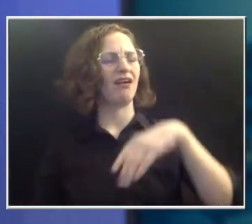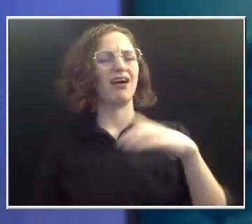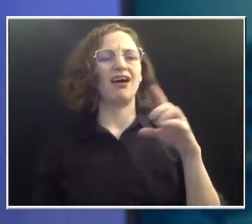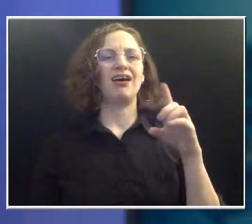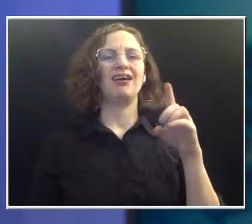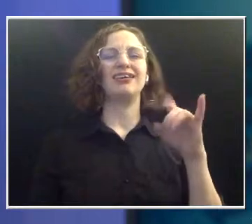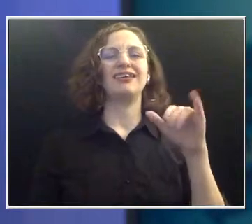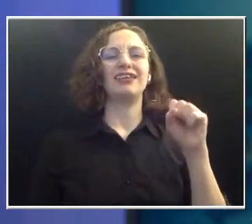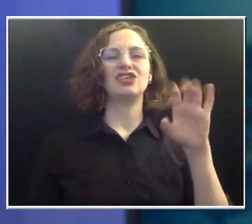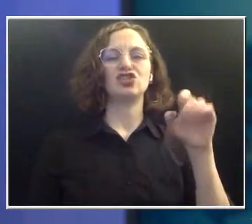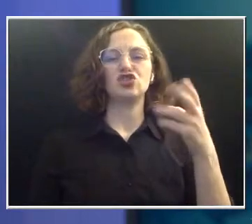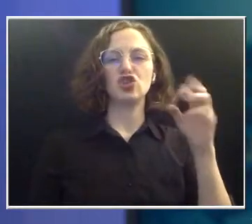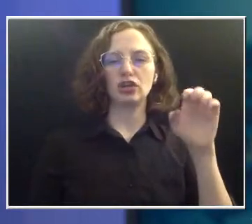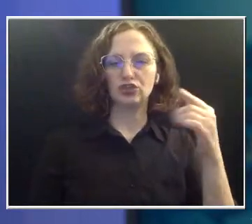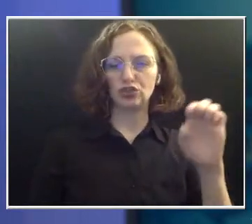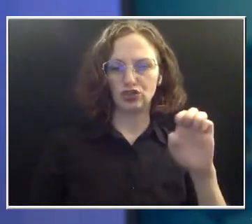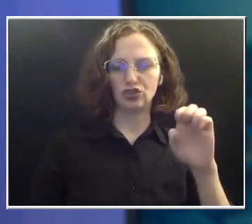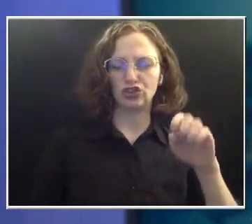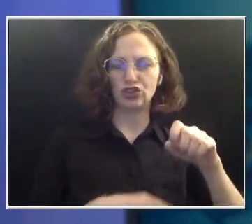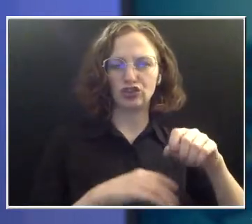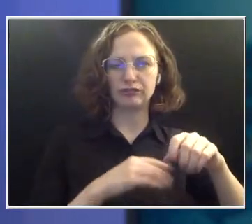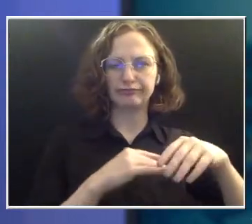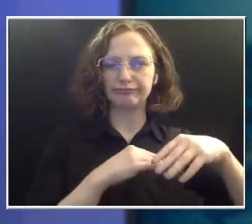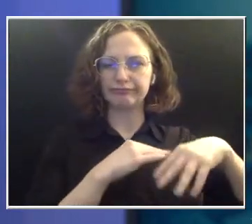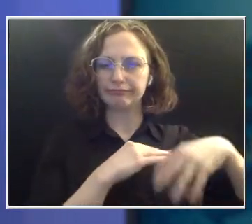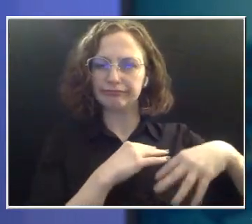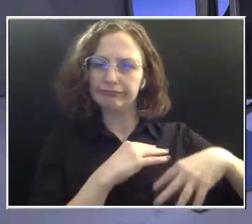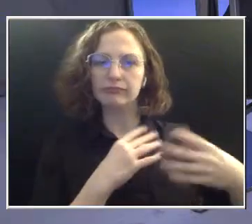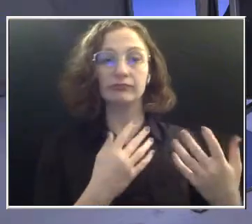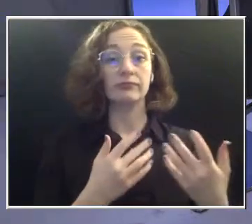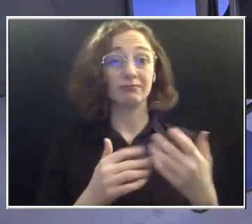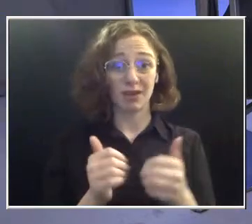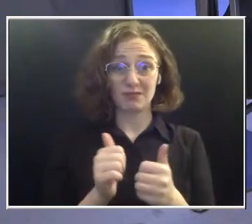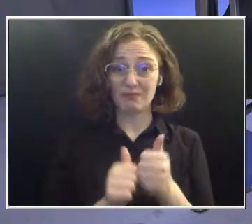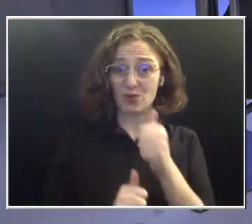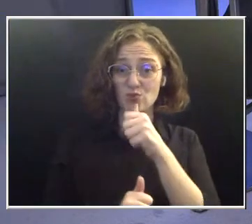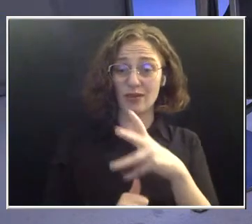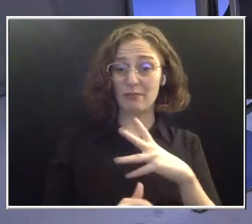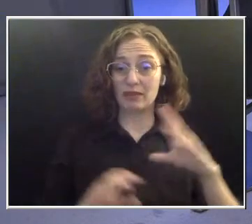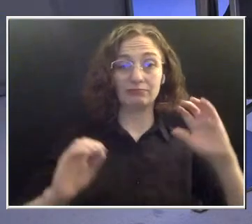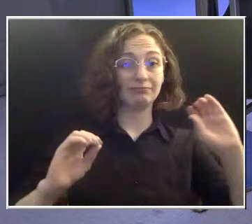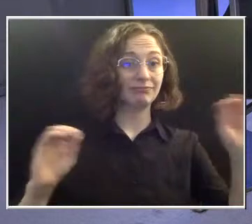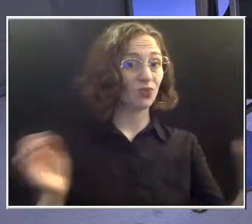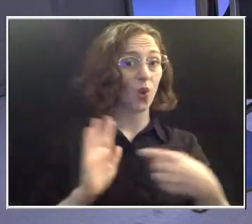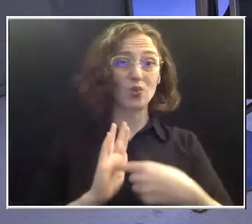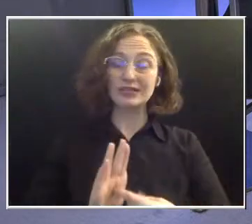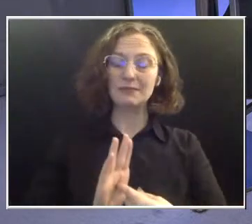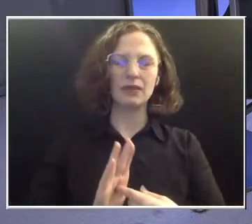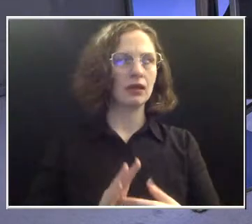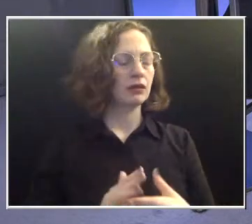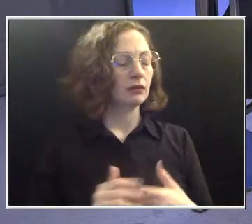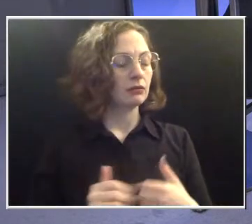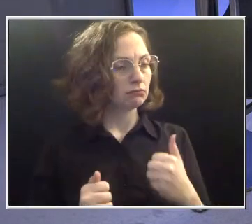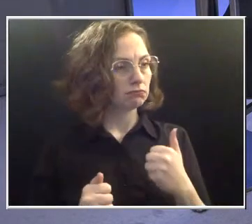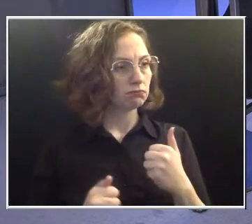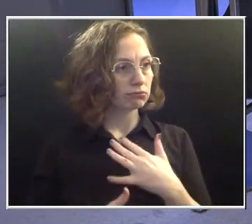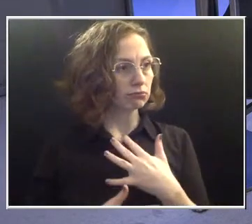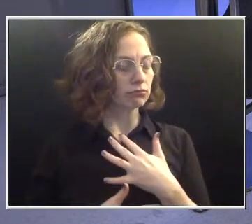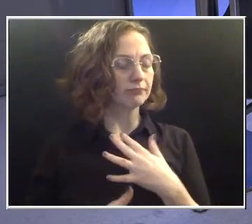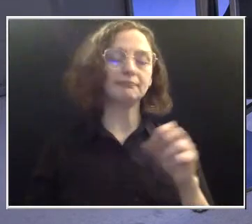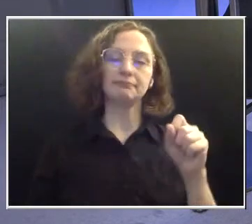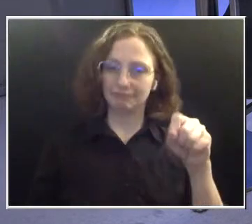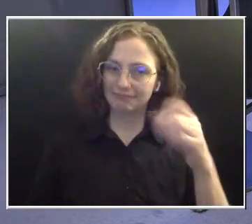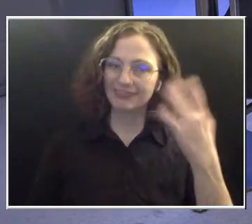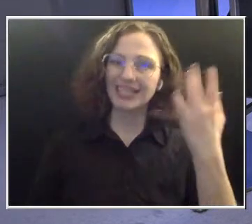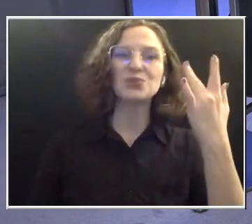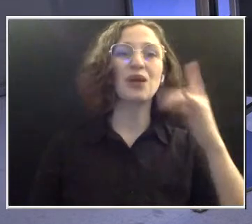there. But most women have no symptoms. That's scary. So that's why the coming in and getting the pap smears and the